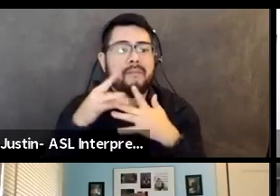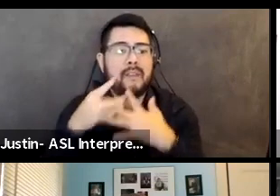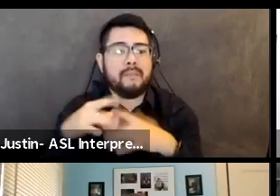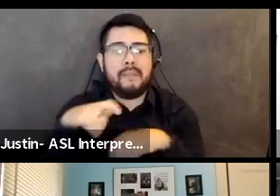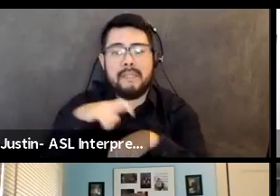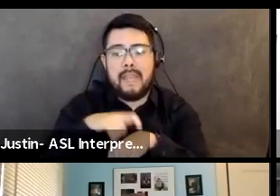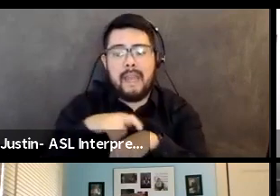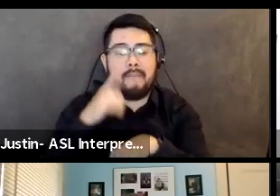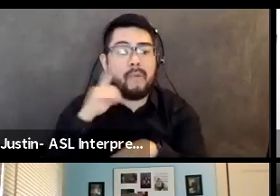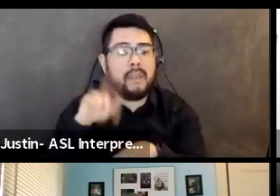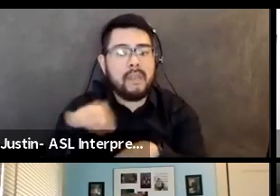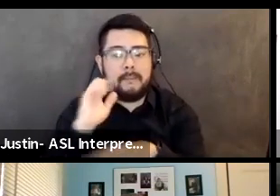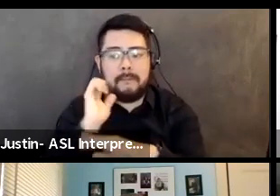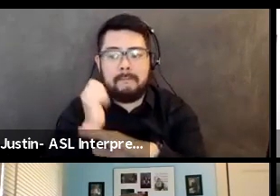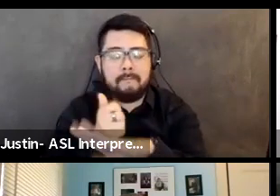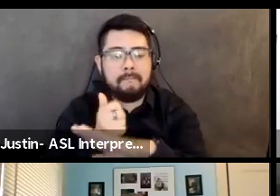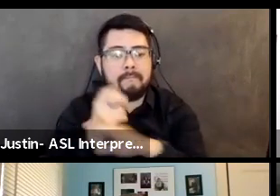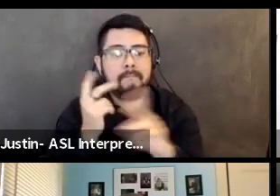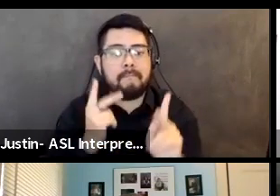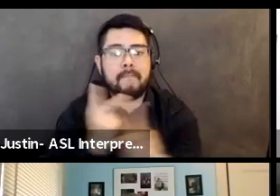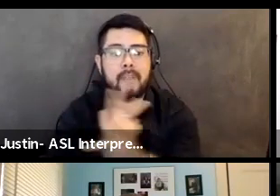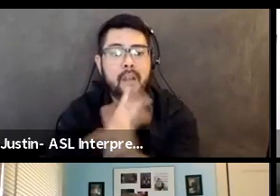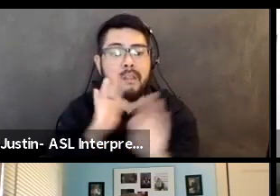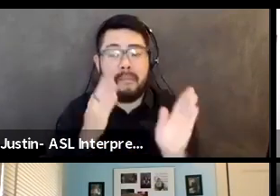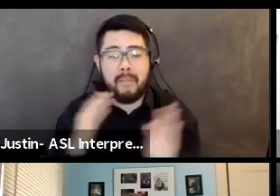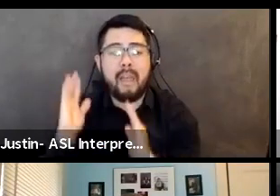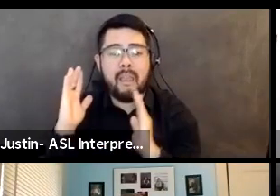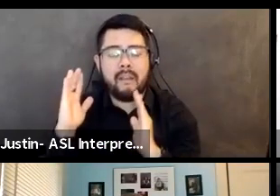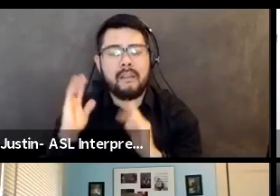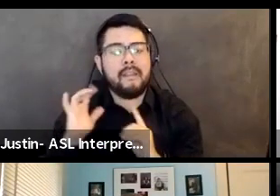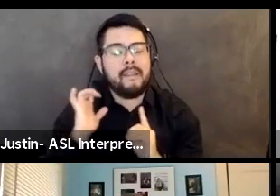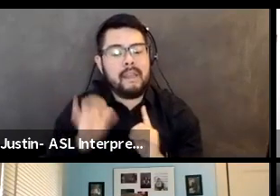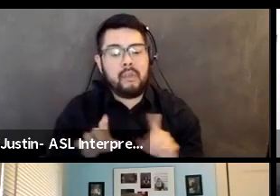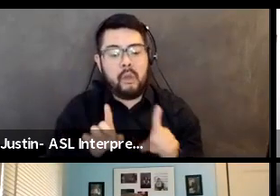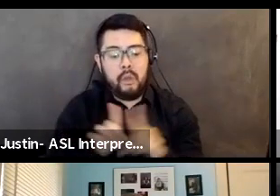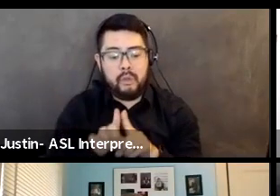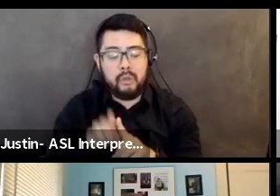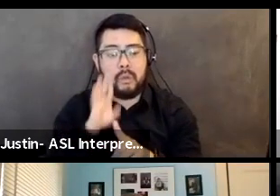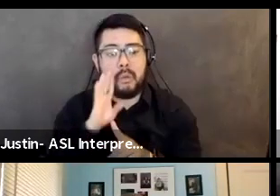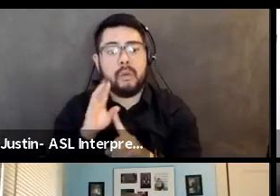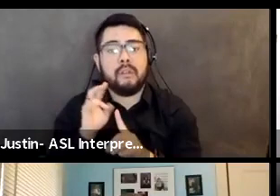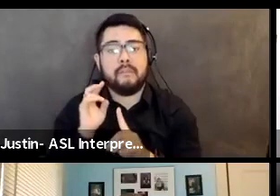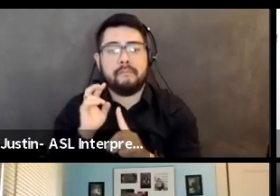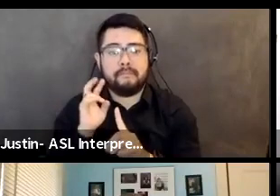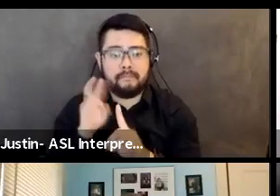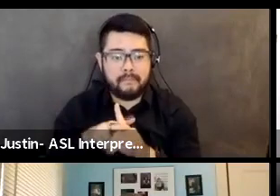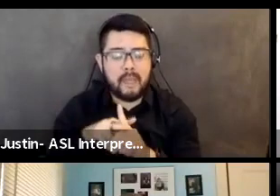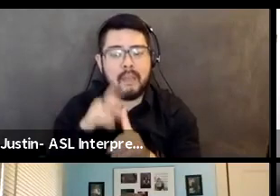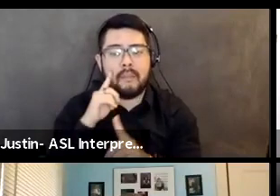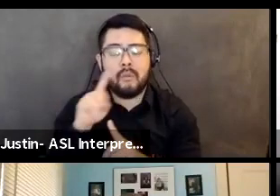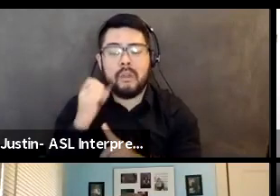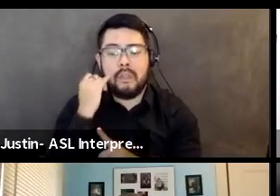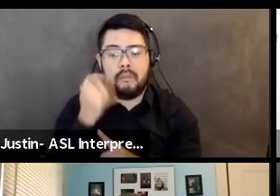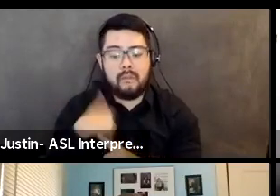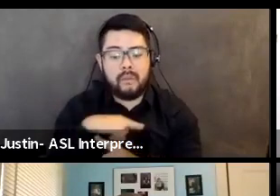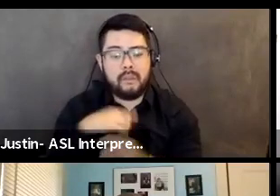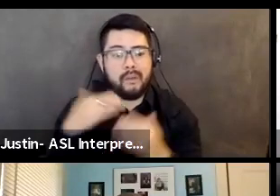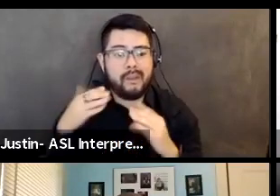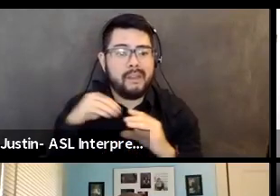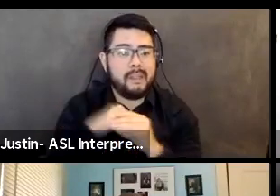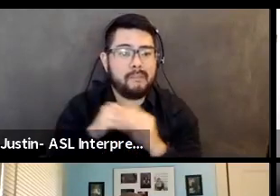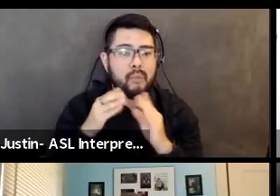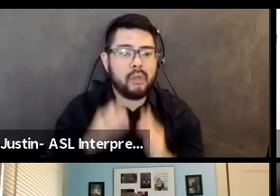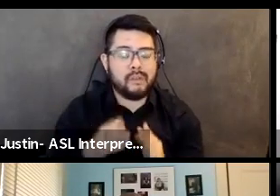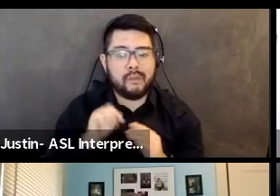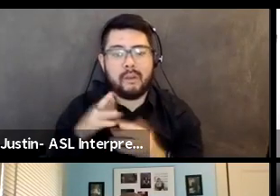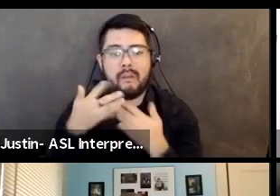plan and the same thing will hold true for any decision that will be made to move to some form of in-person hybrid in